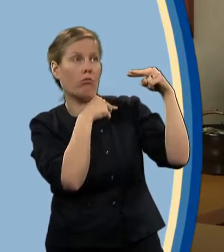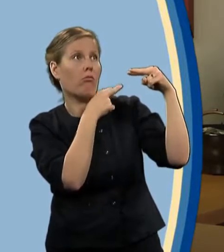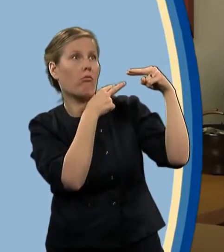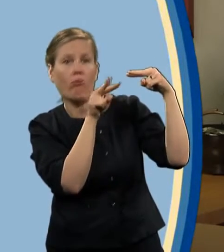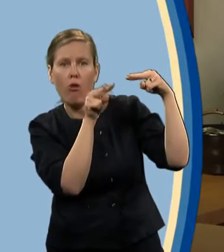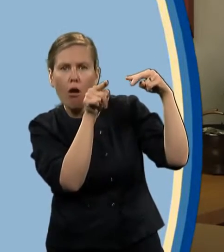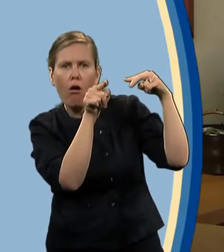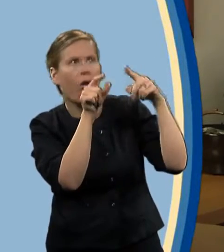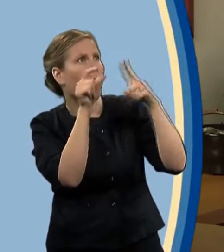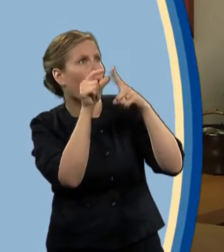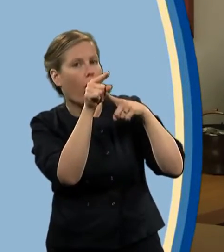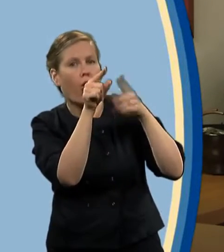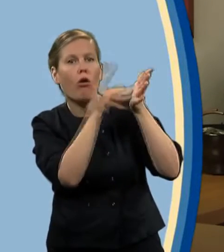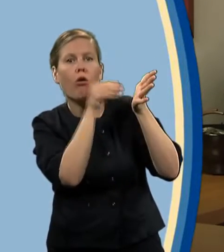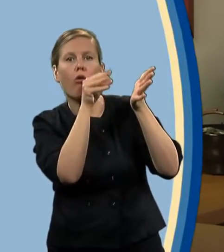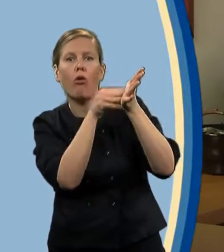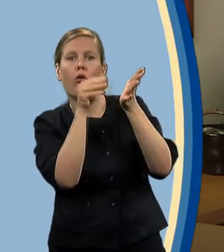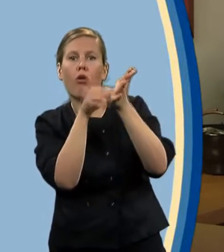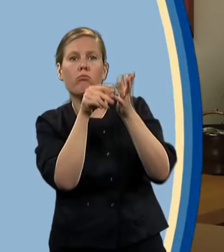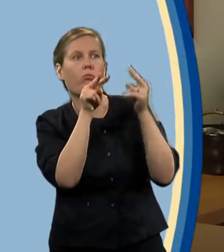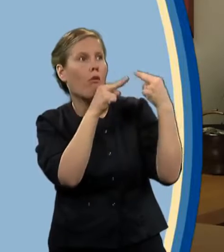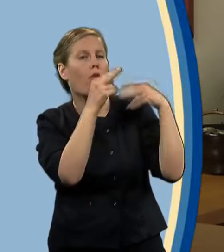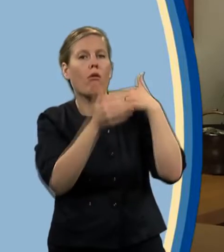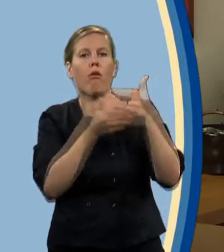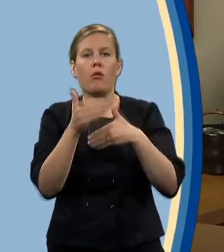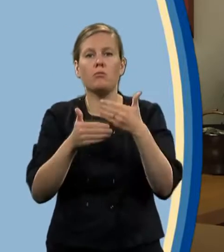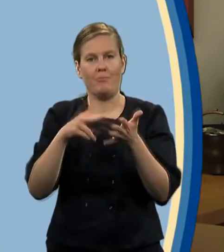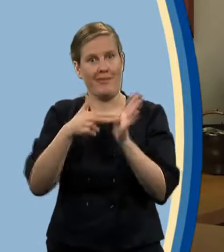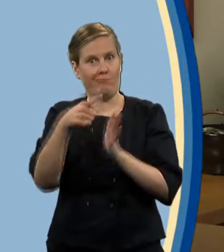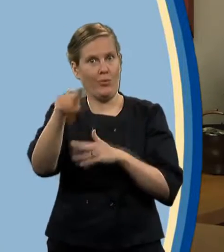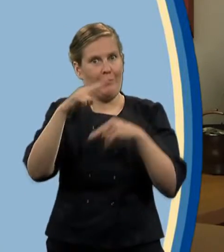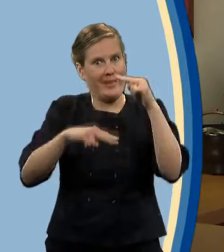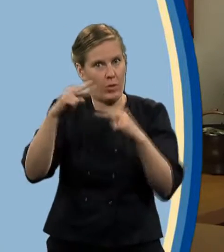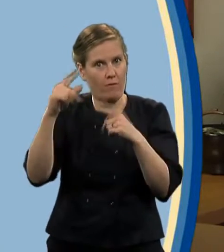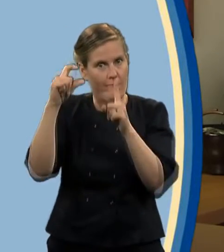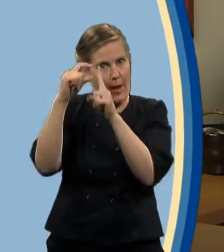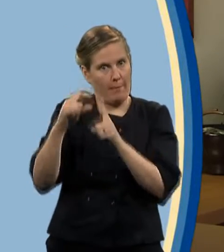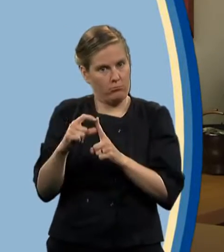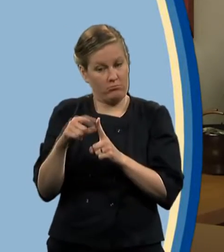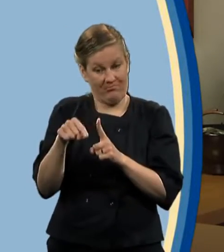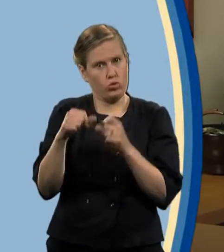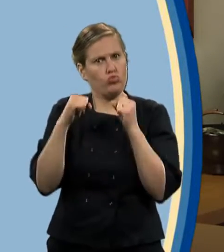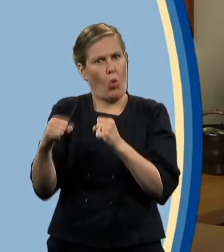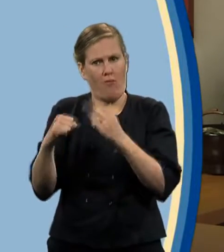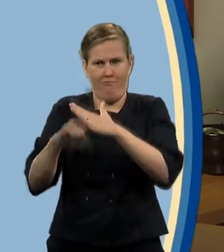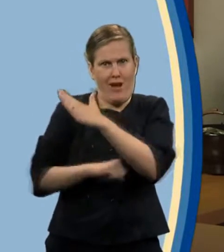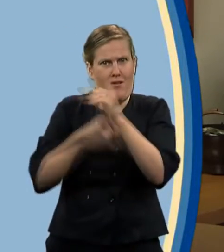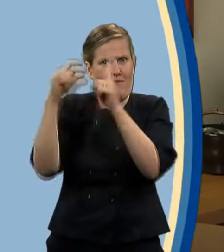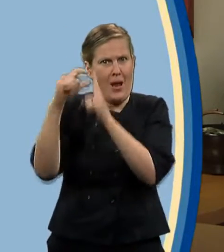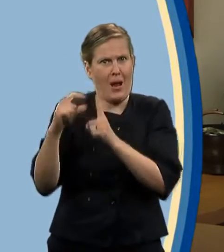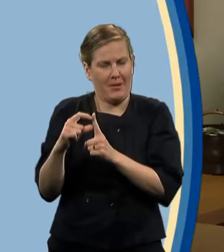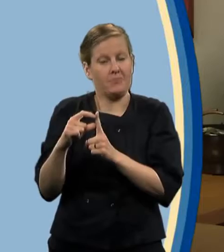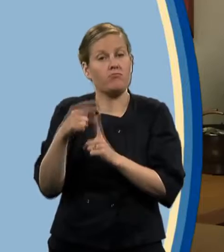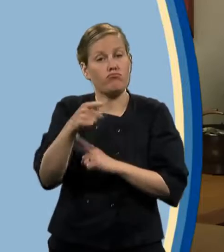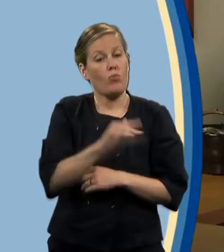to take in a stronger way, early vocabulary learning. Well, if you have a richer vocabulary, you